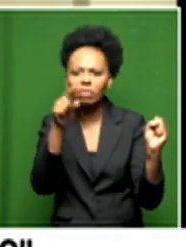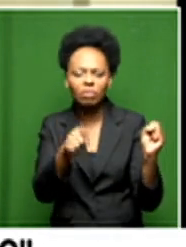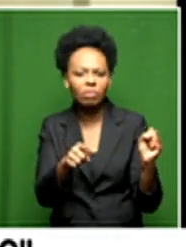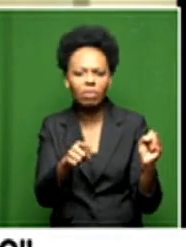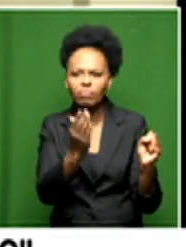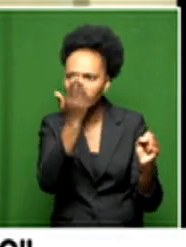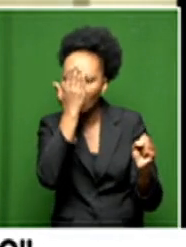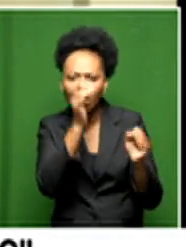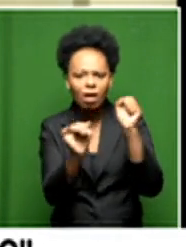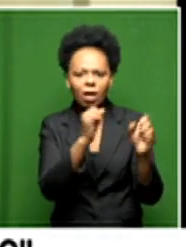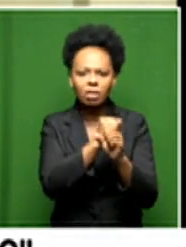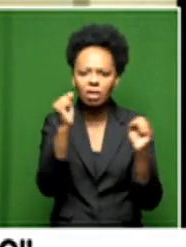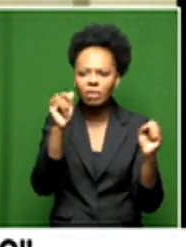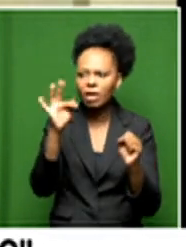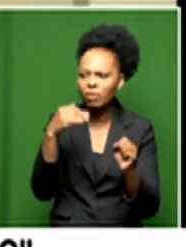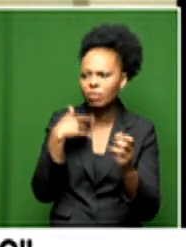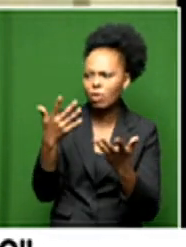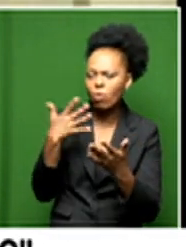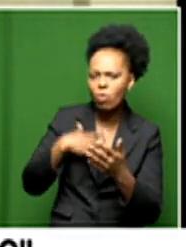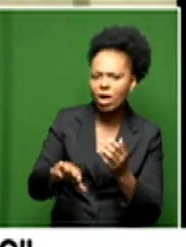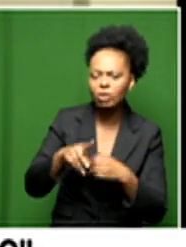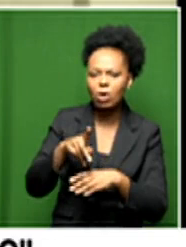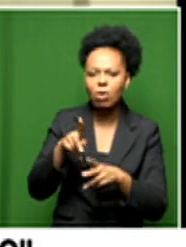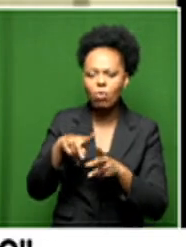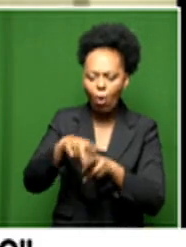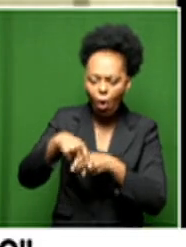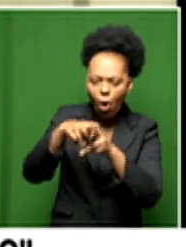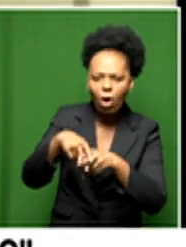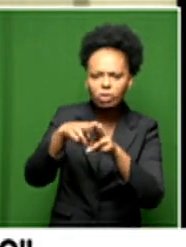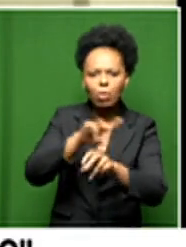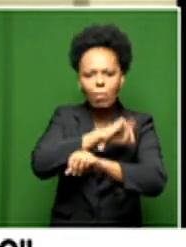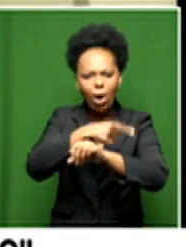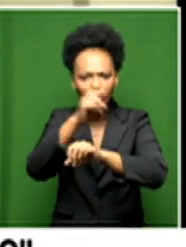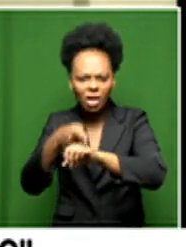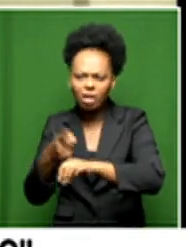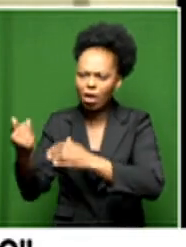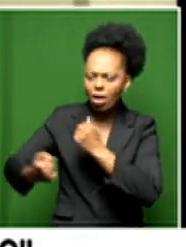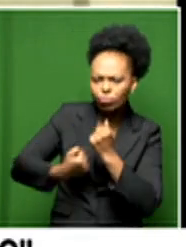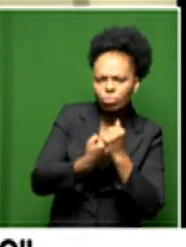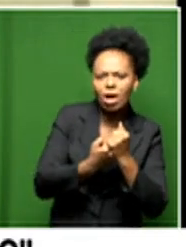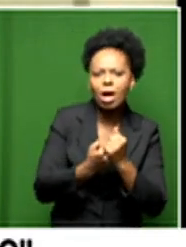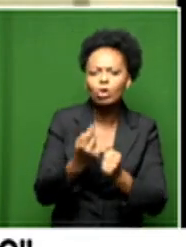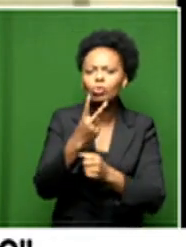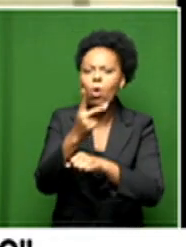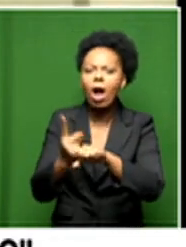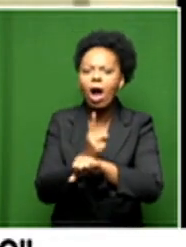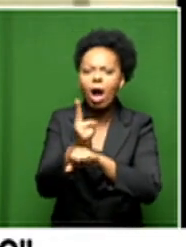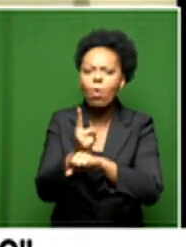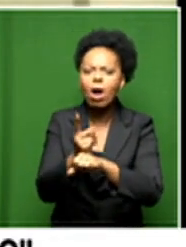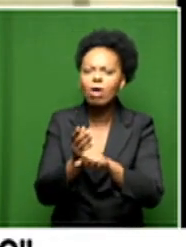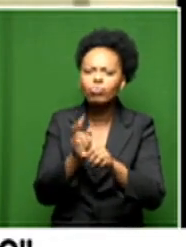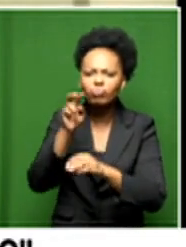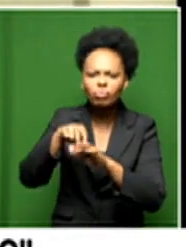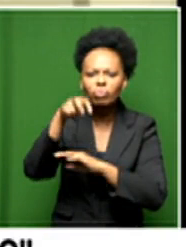If you didn't know how to walk up the mountain, they'd assist you with your horse. And they would climb up for 2 hours up the mountain to get to the